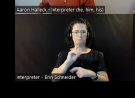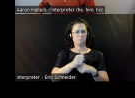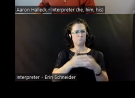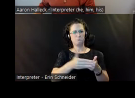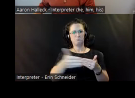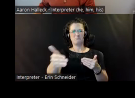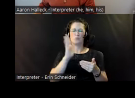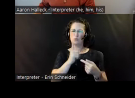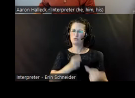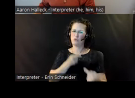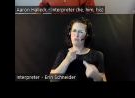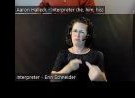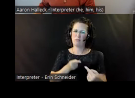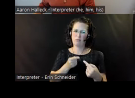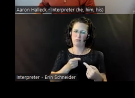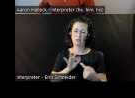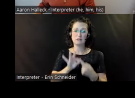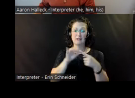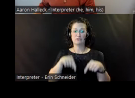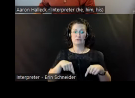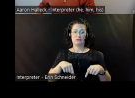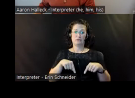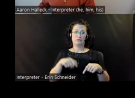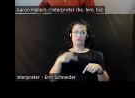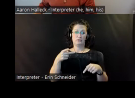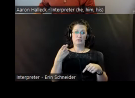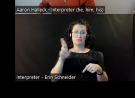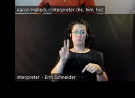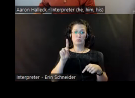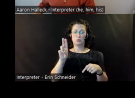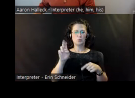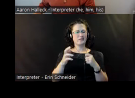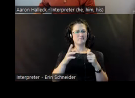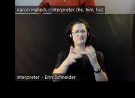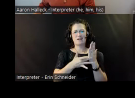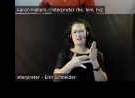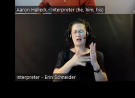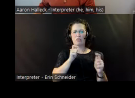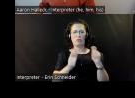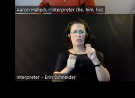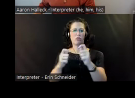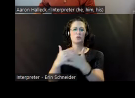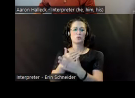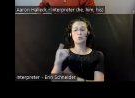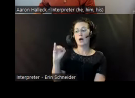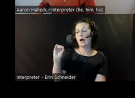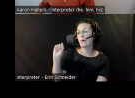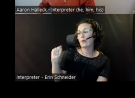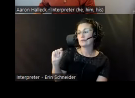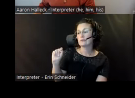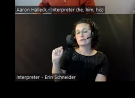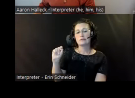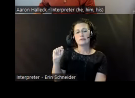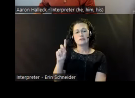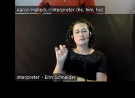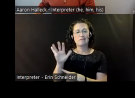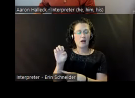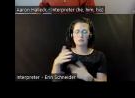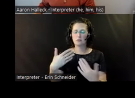the technology is constantly changing, new IoT devices, so on and so forth. So as you can